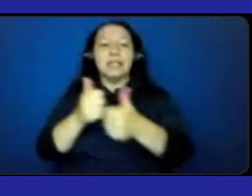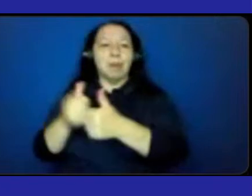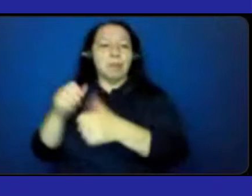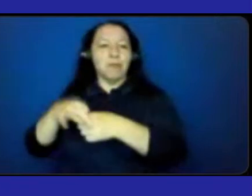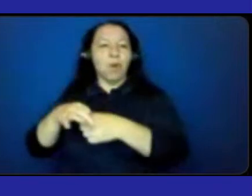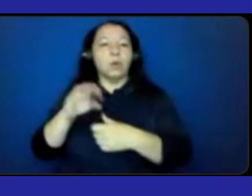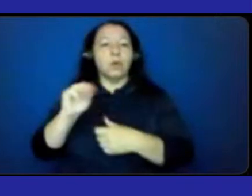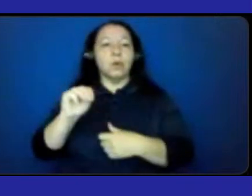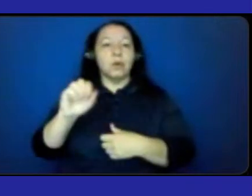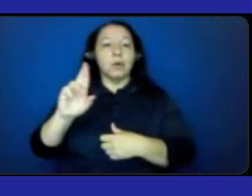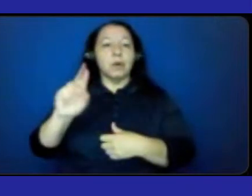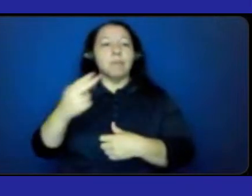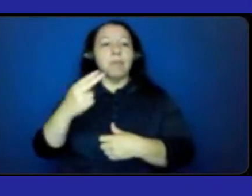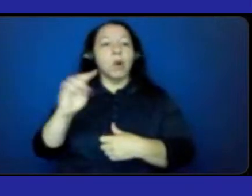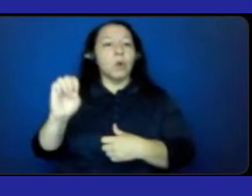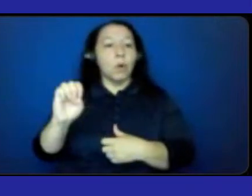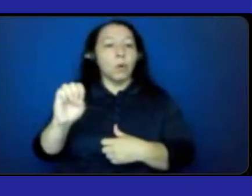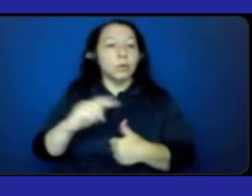Martone,